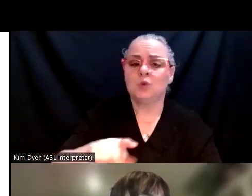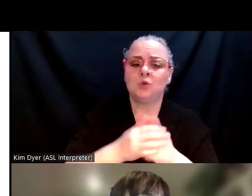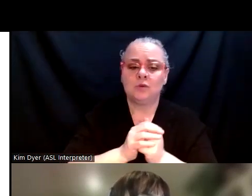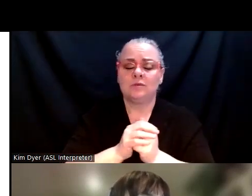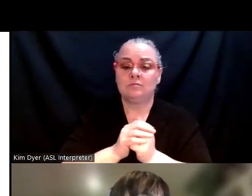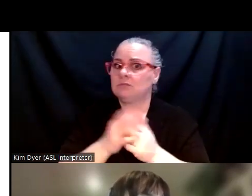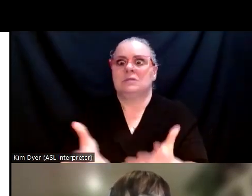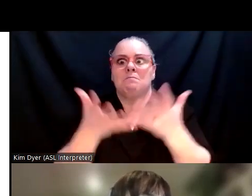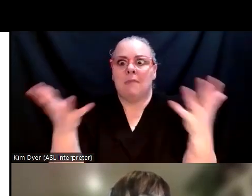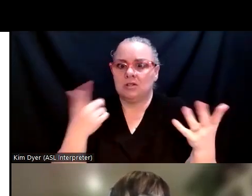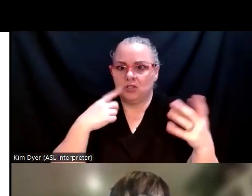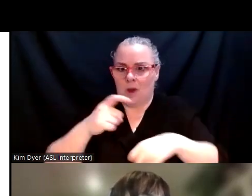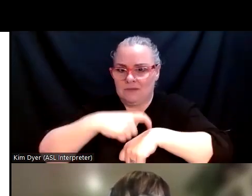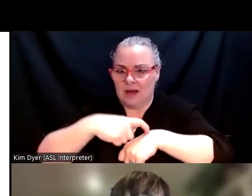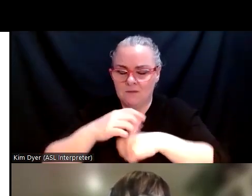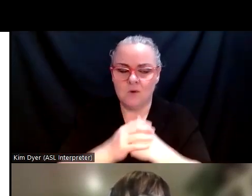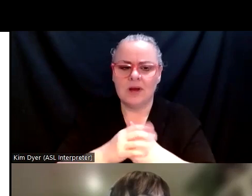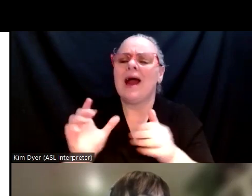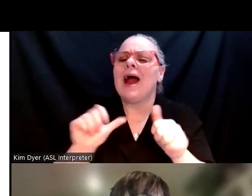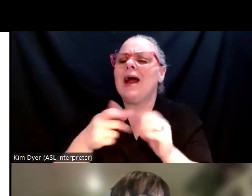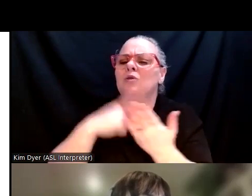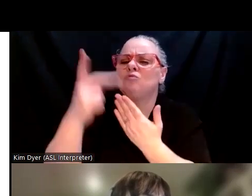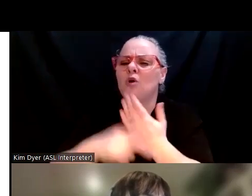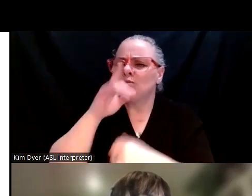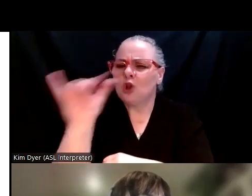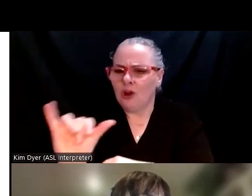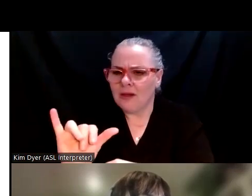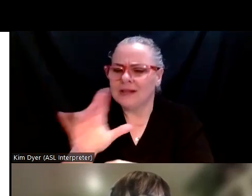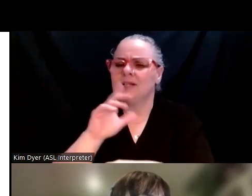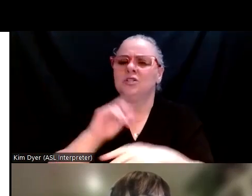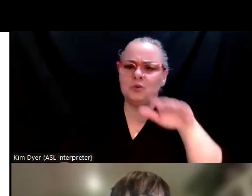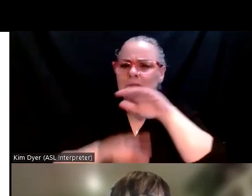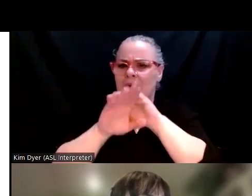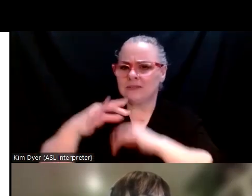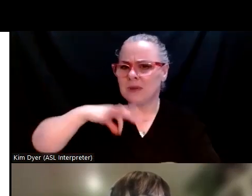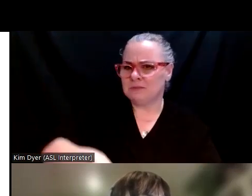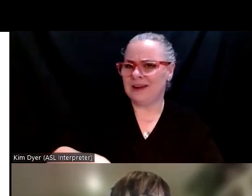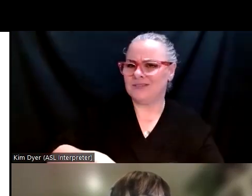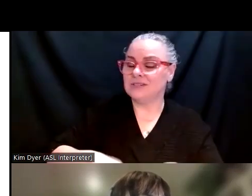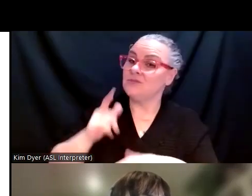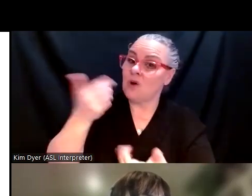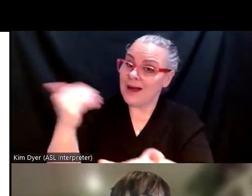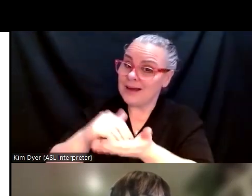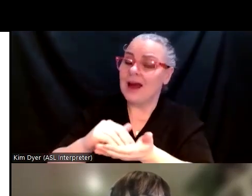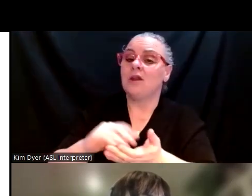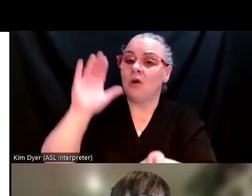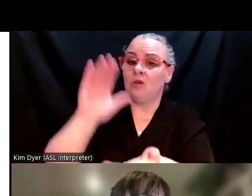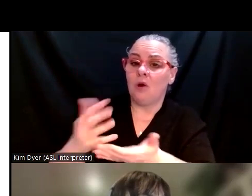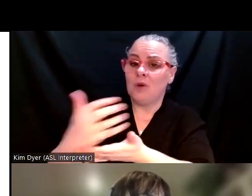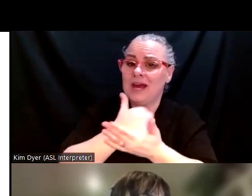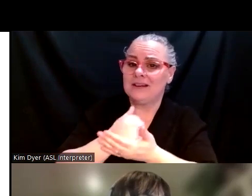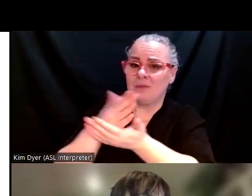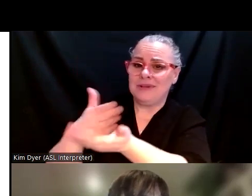input, for how these programs should be designed really to maximize benefits for low income and disadvantaged